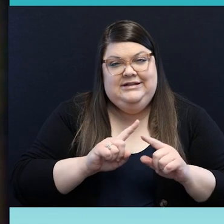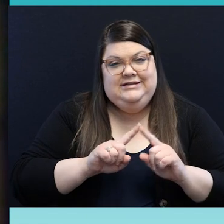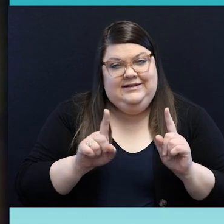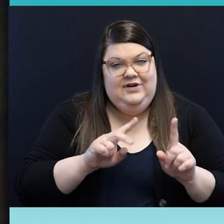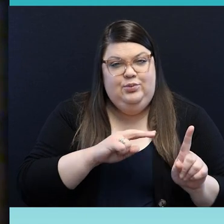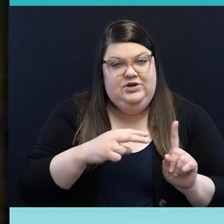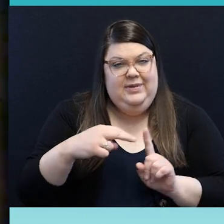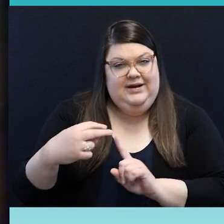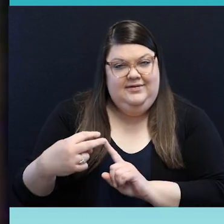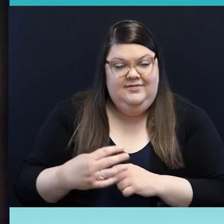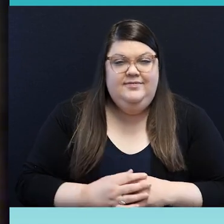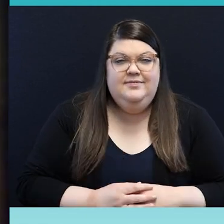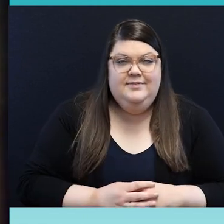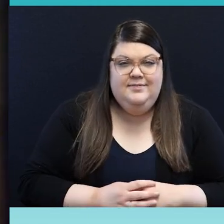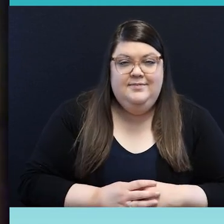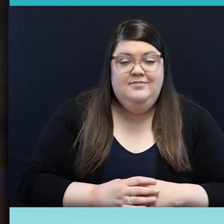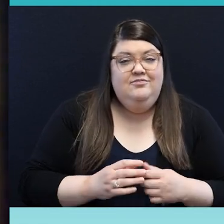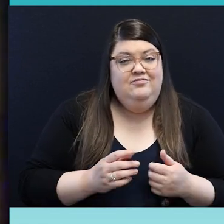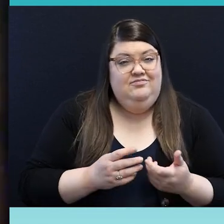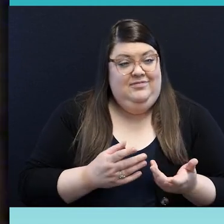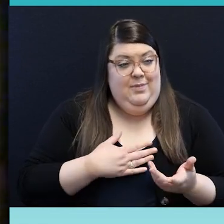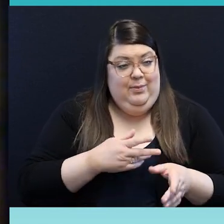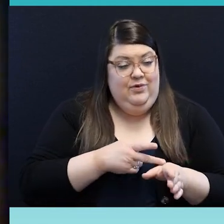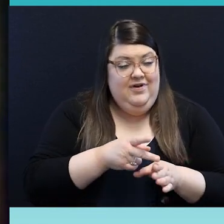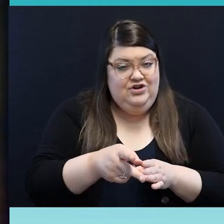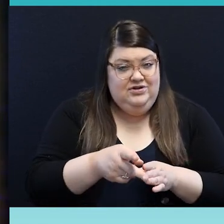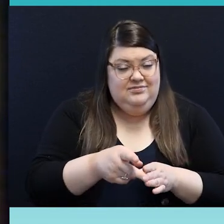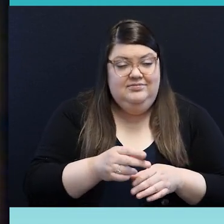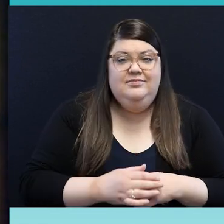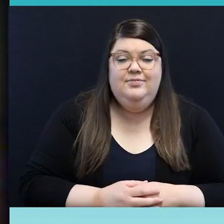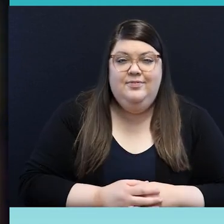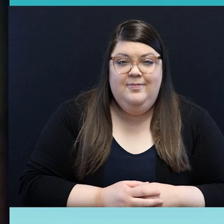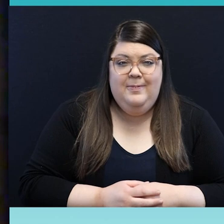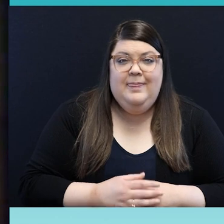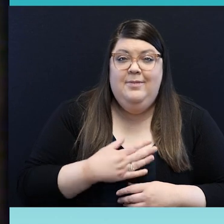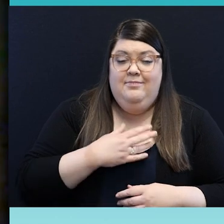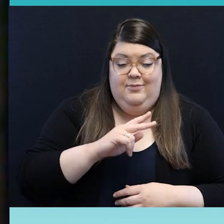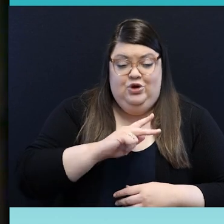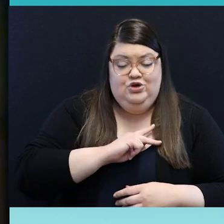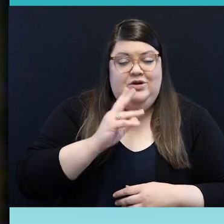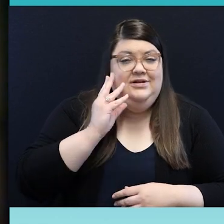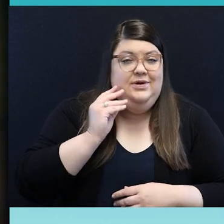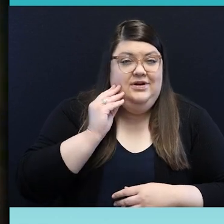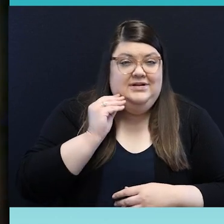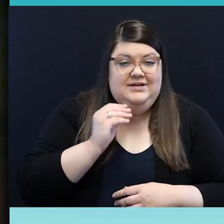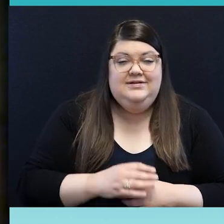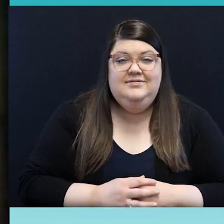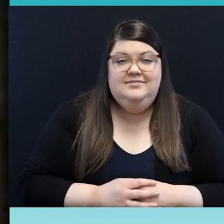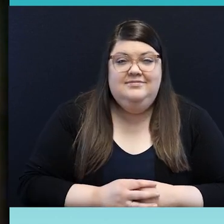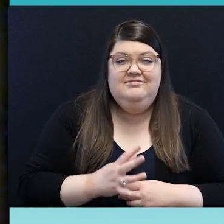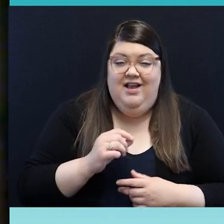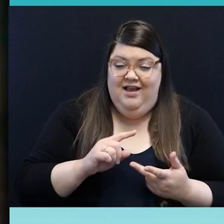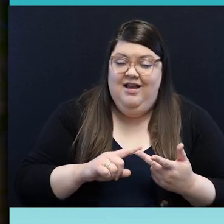different perspectives, that of my profession and my personal experiences